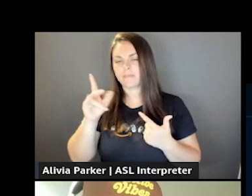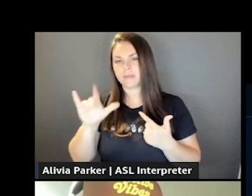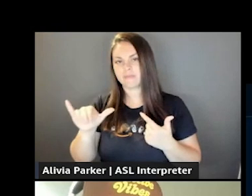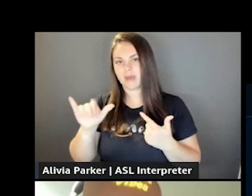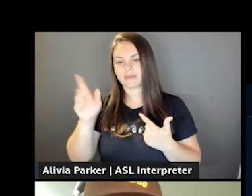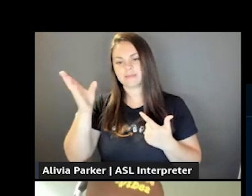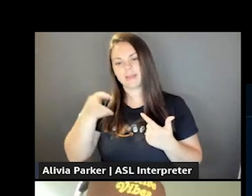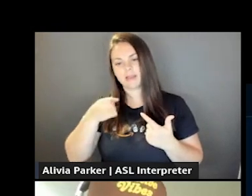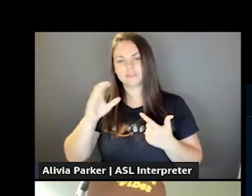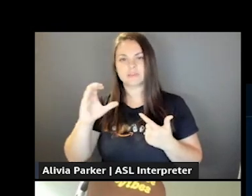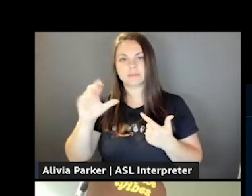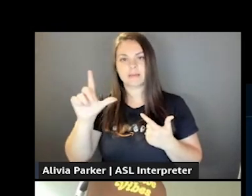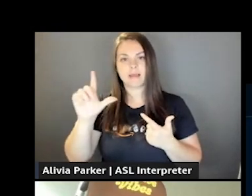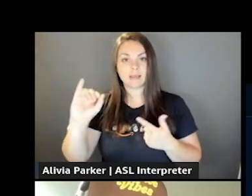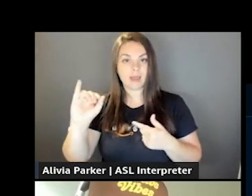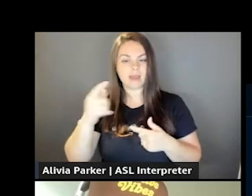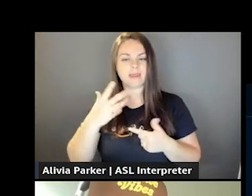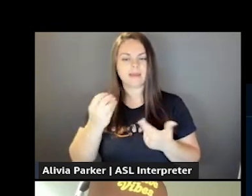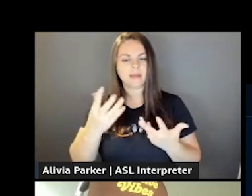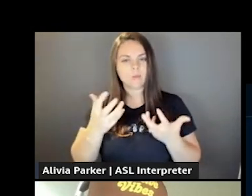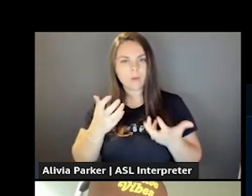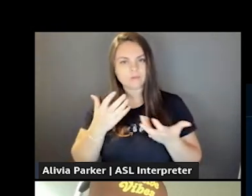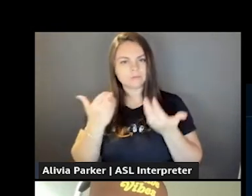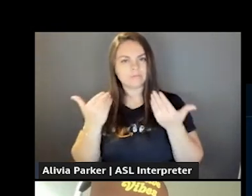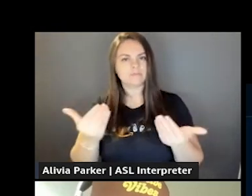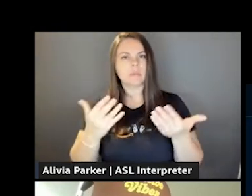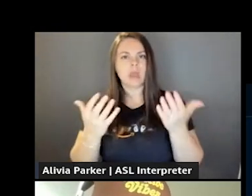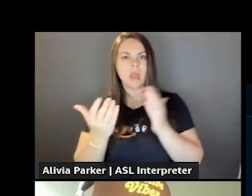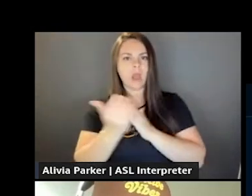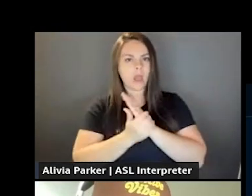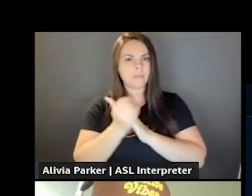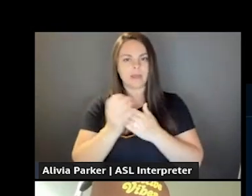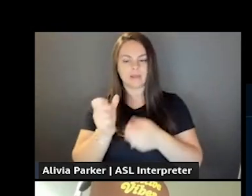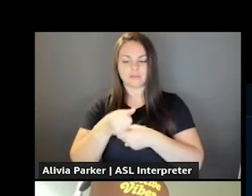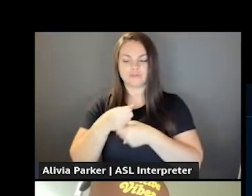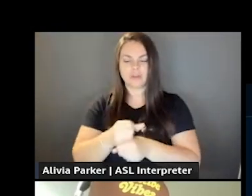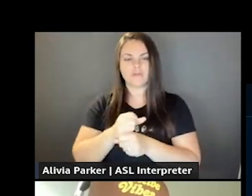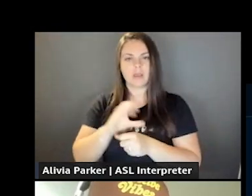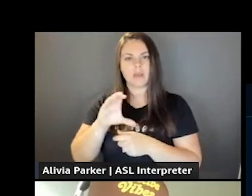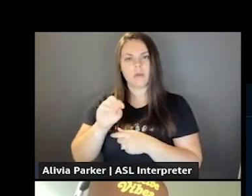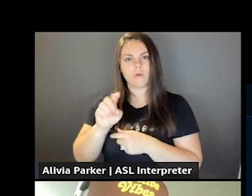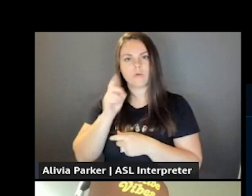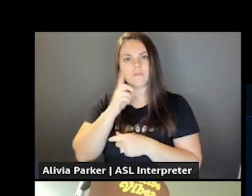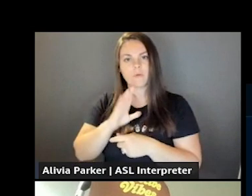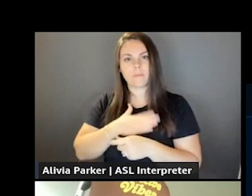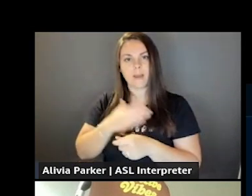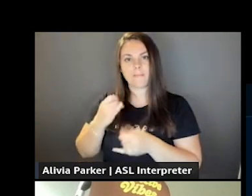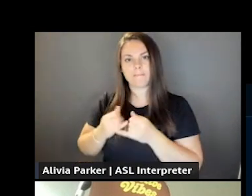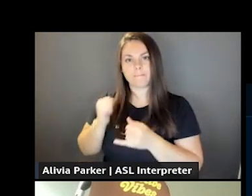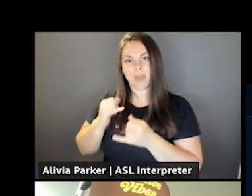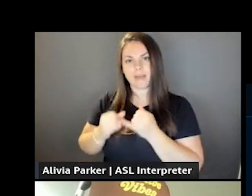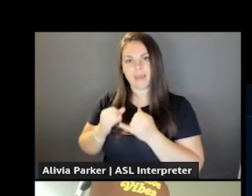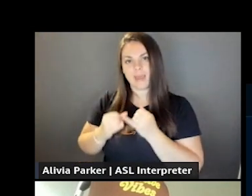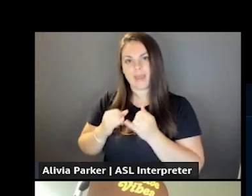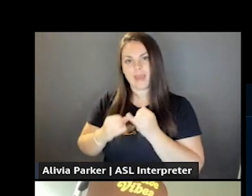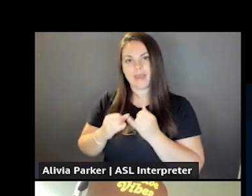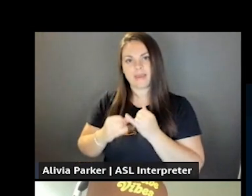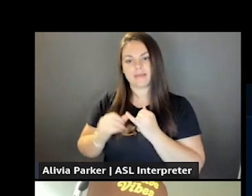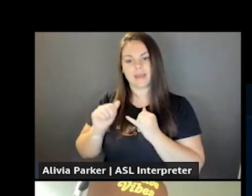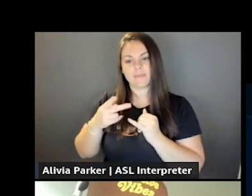/CLI. And I wanted to automatically generate the code for my backend API. Hey, CodeGen, can you add that for